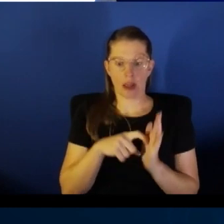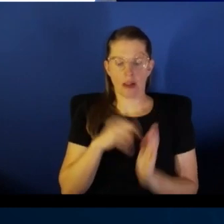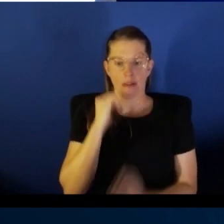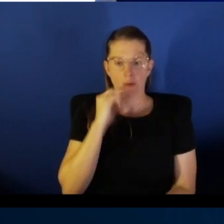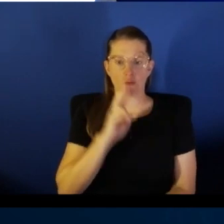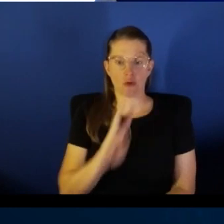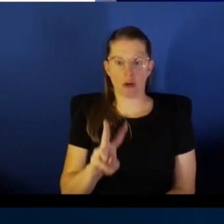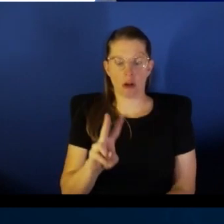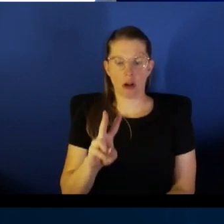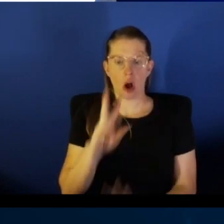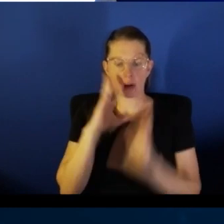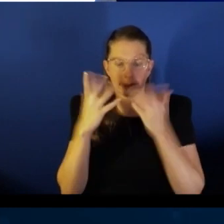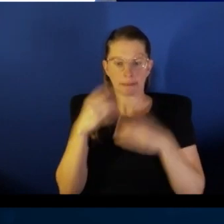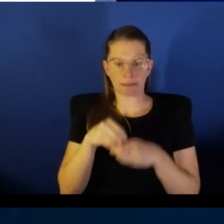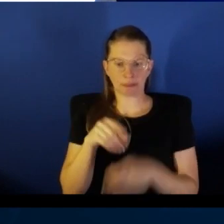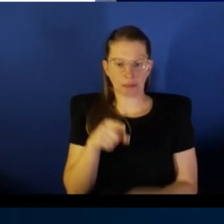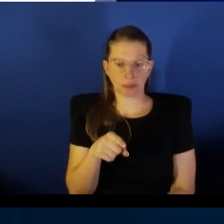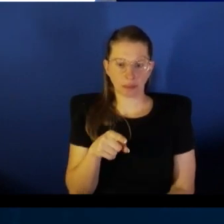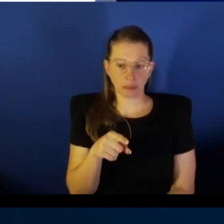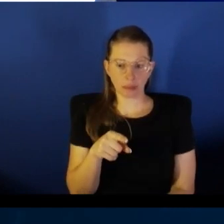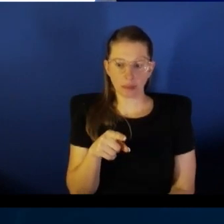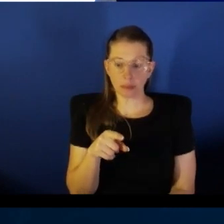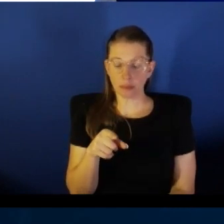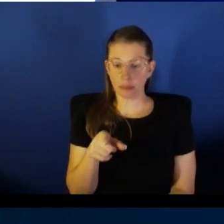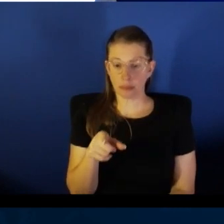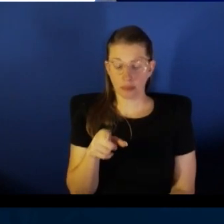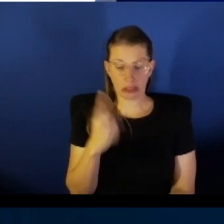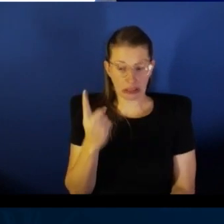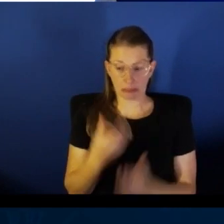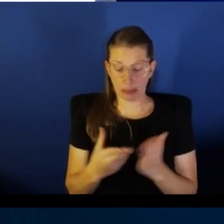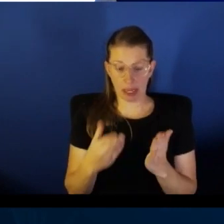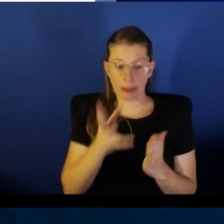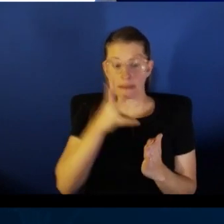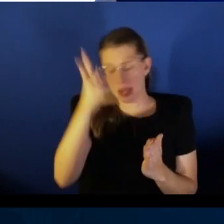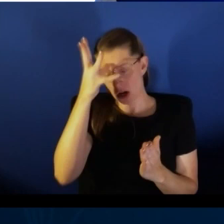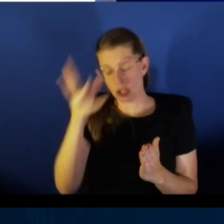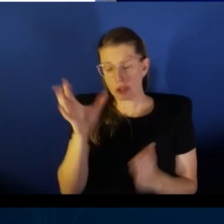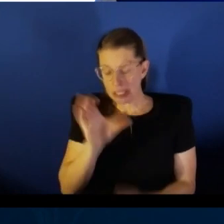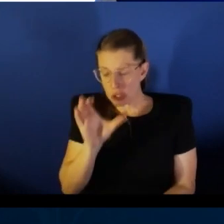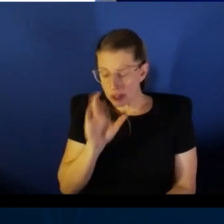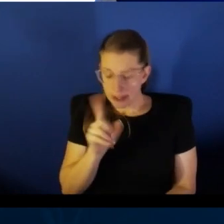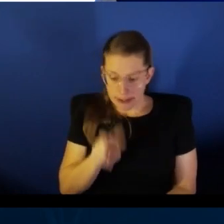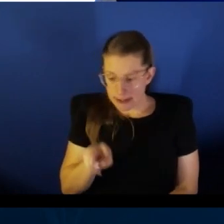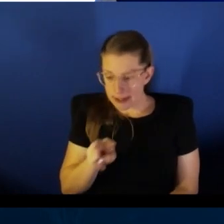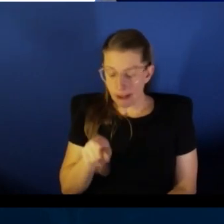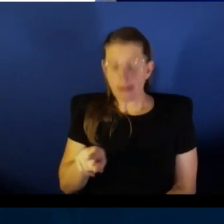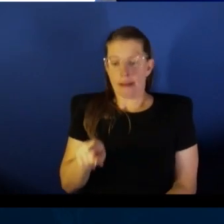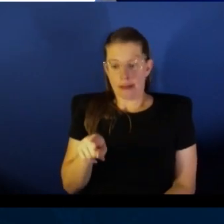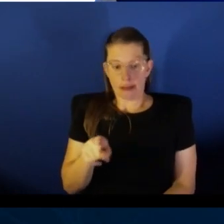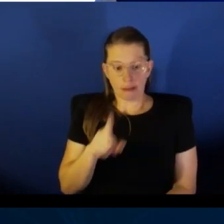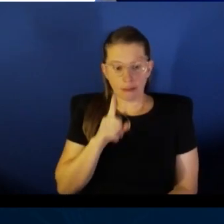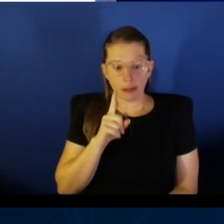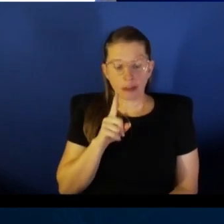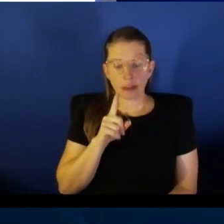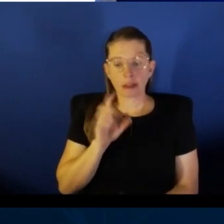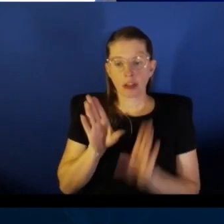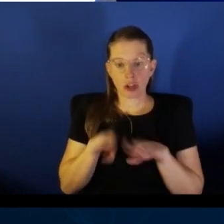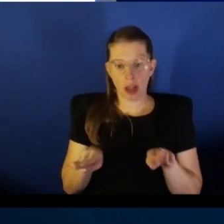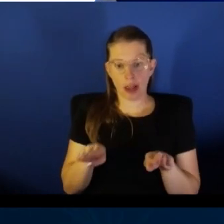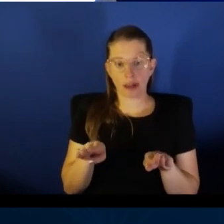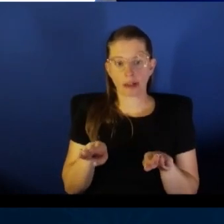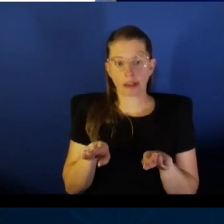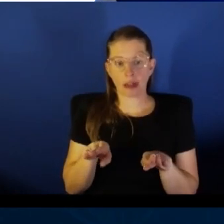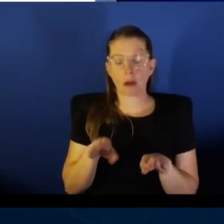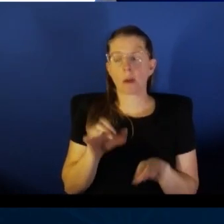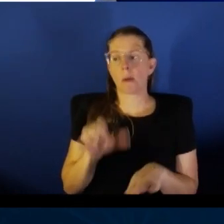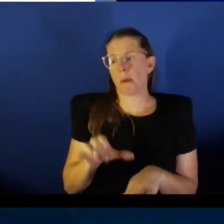that's a question we asked. Dr. John, jump in. Is there something a parent should be looking for in their child that then would then prompt them to